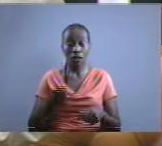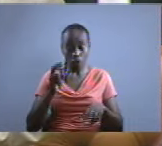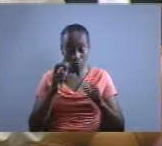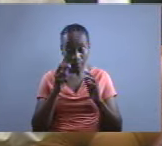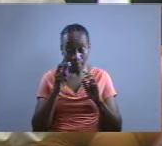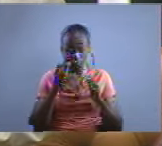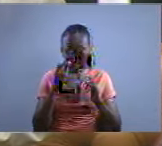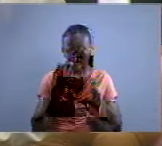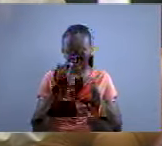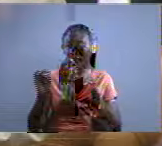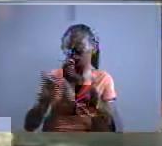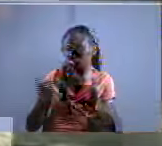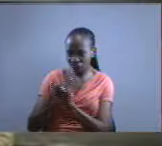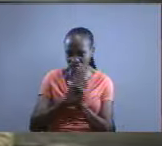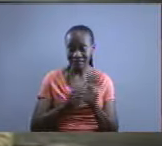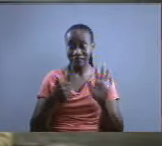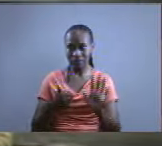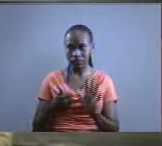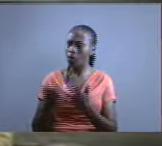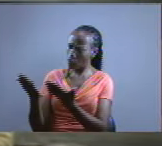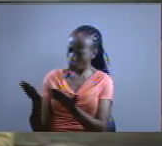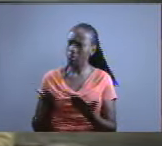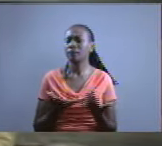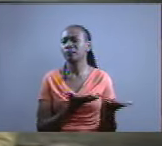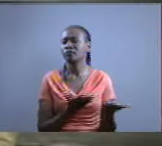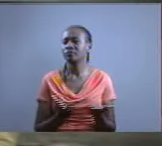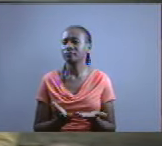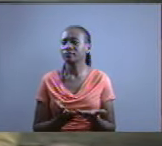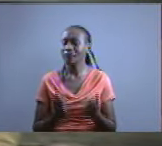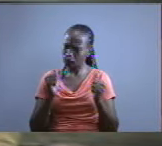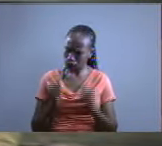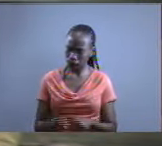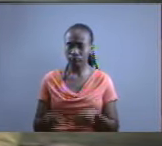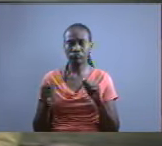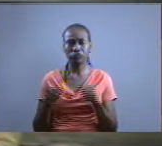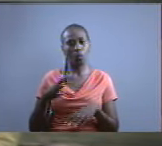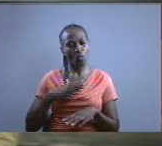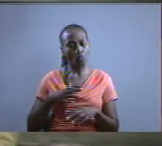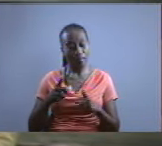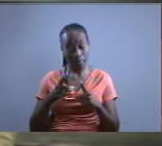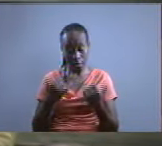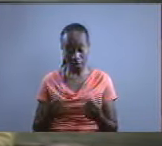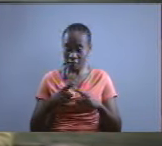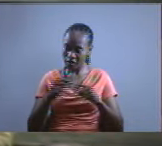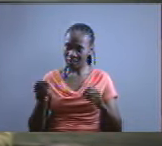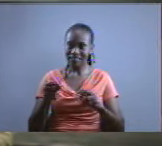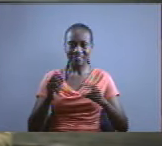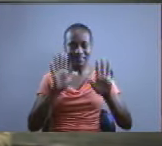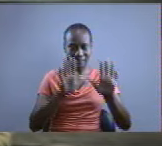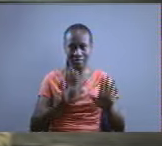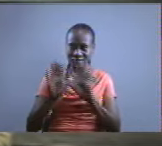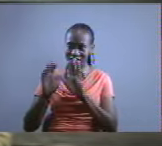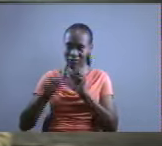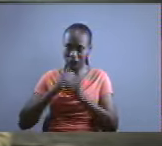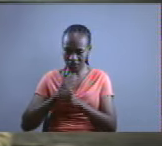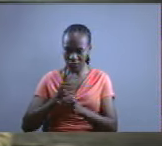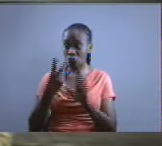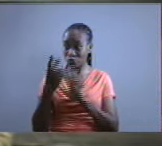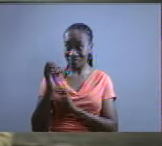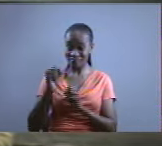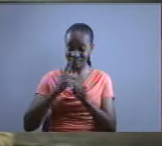while report released by the presidency. Indeed, as we finish the second decade of democracy, we have a good story